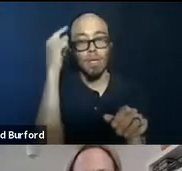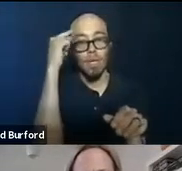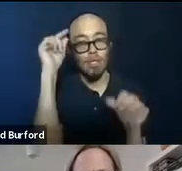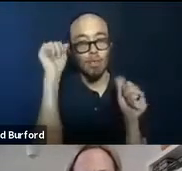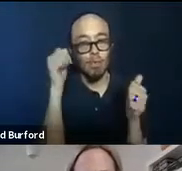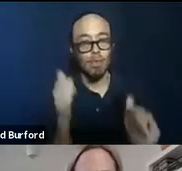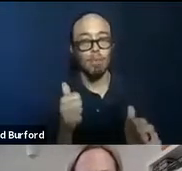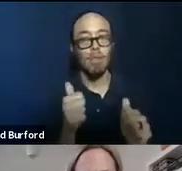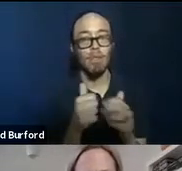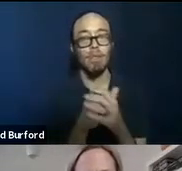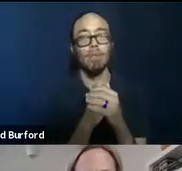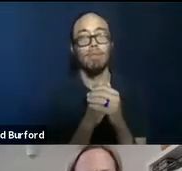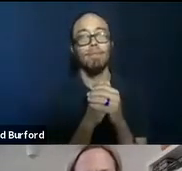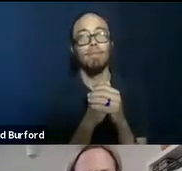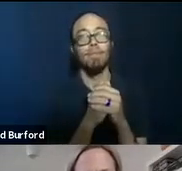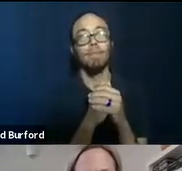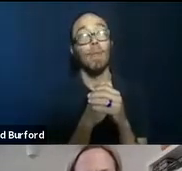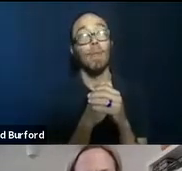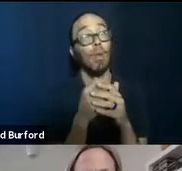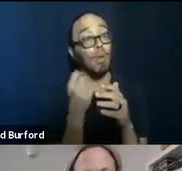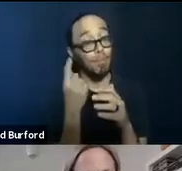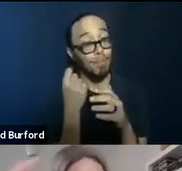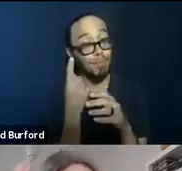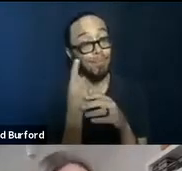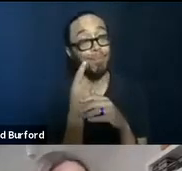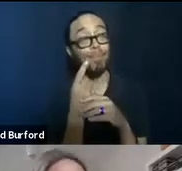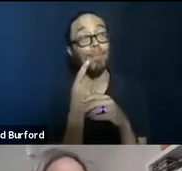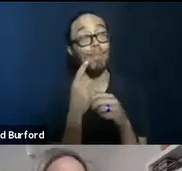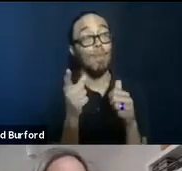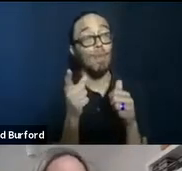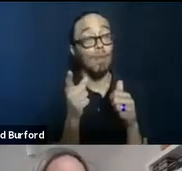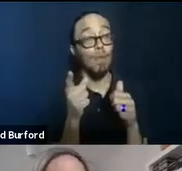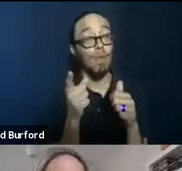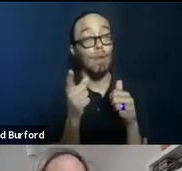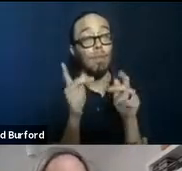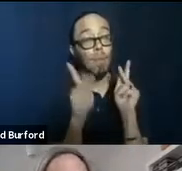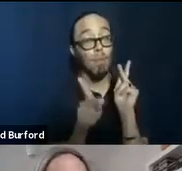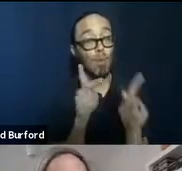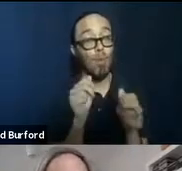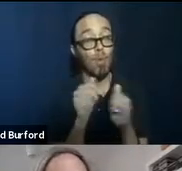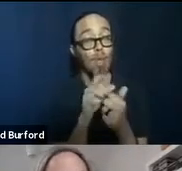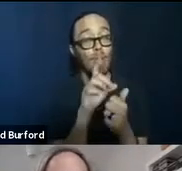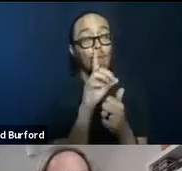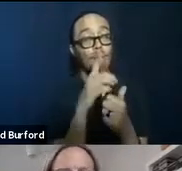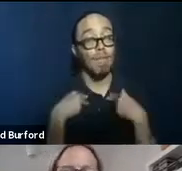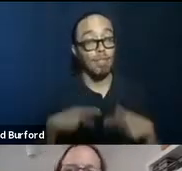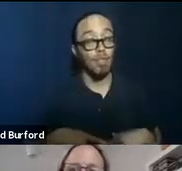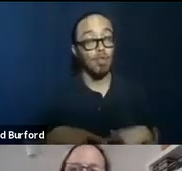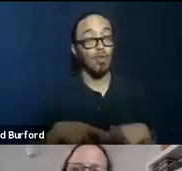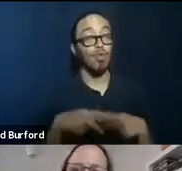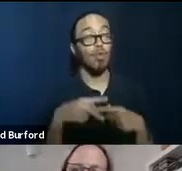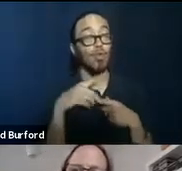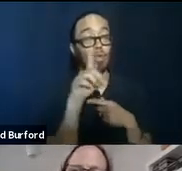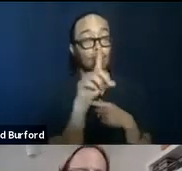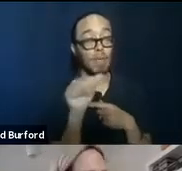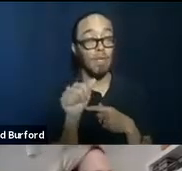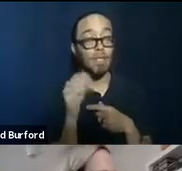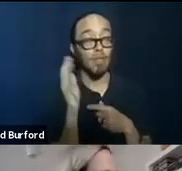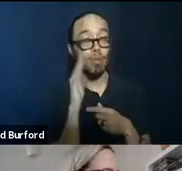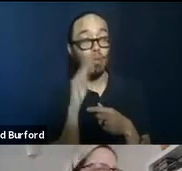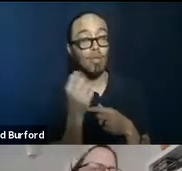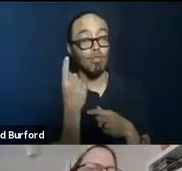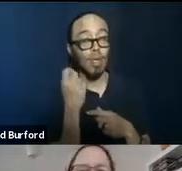disabilities. As you know, persons with physical disabilities should be able to understand and see what